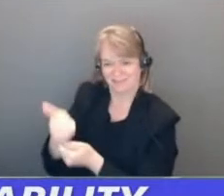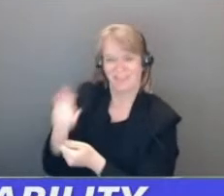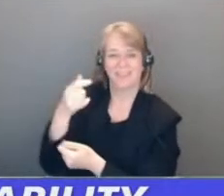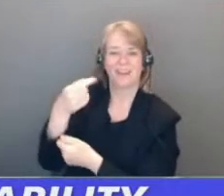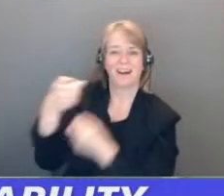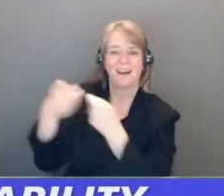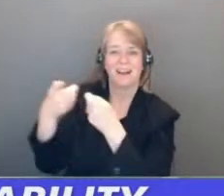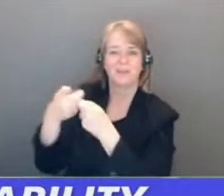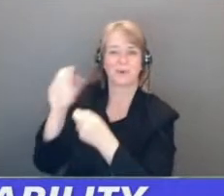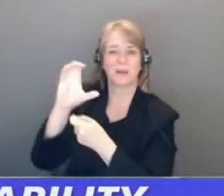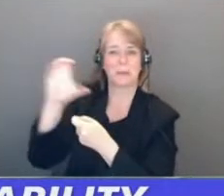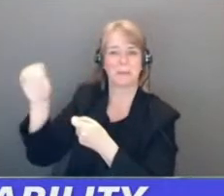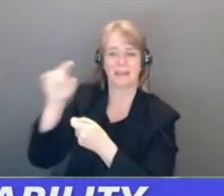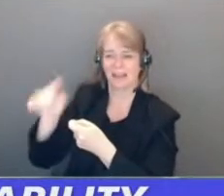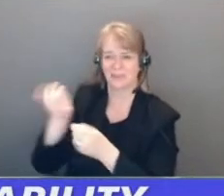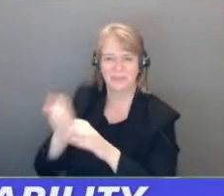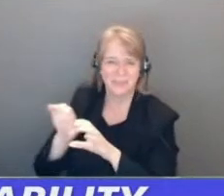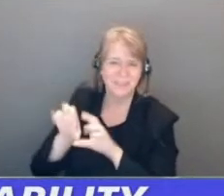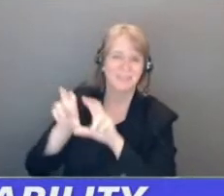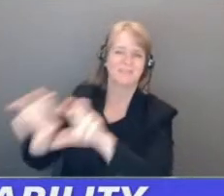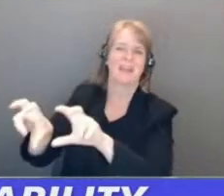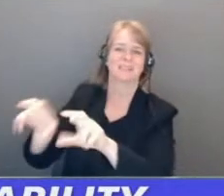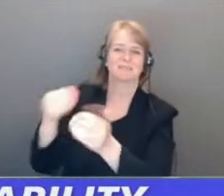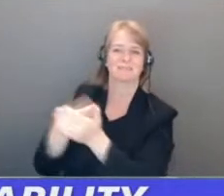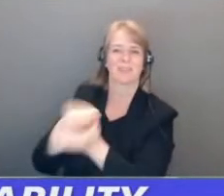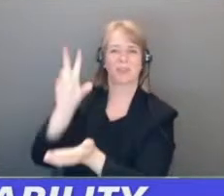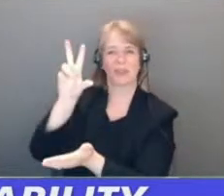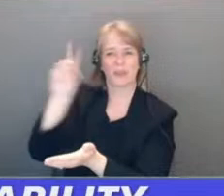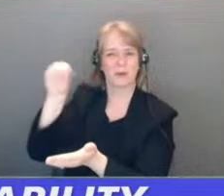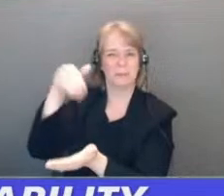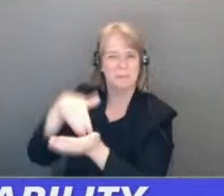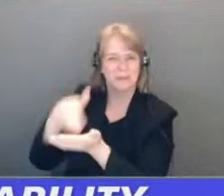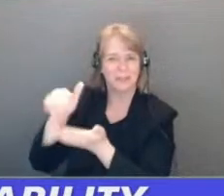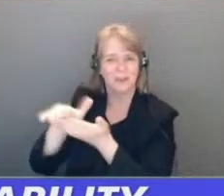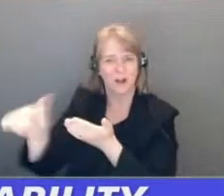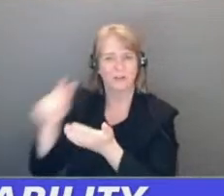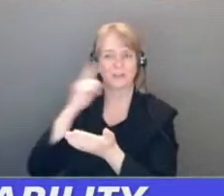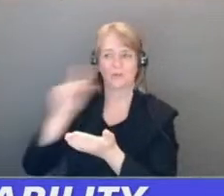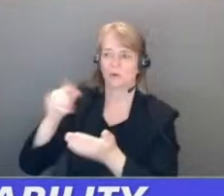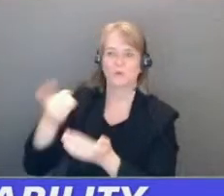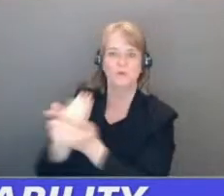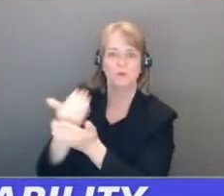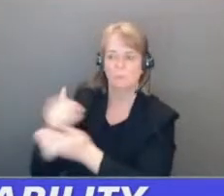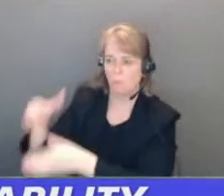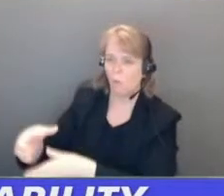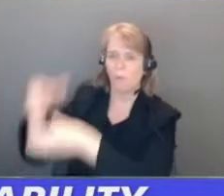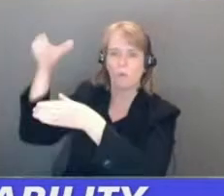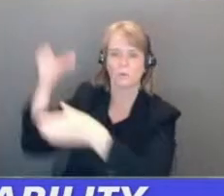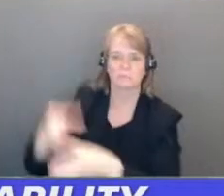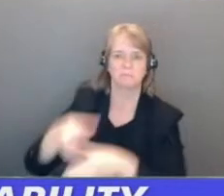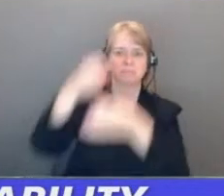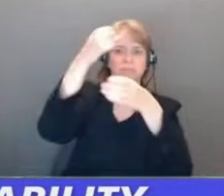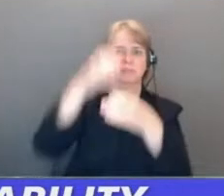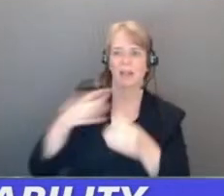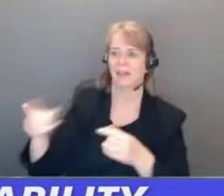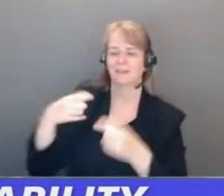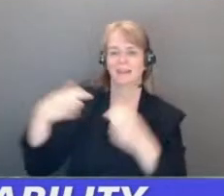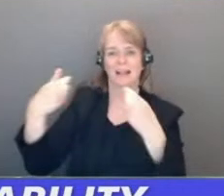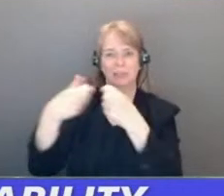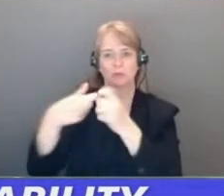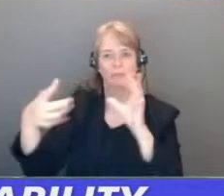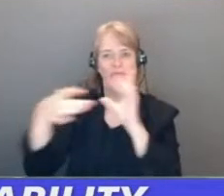getting poles reinstated and electricity back in people's homes. Thank you. Thank you. Thank you. Nous allons maintenant